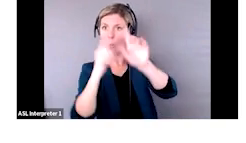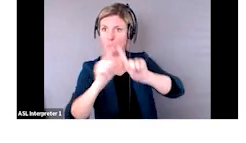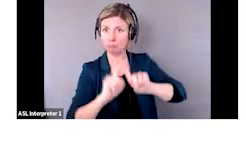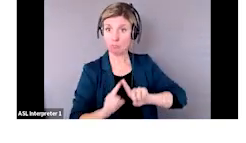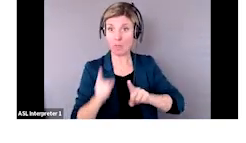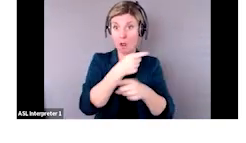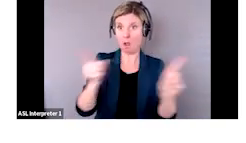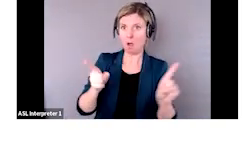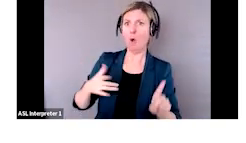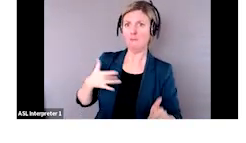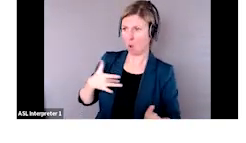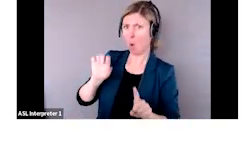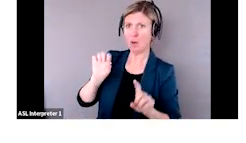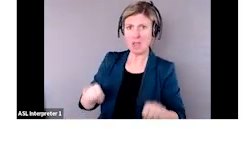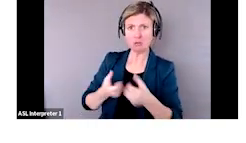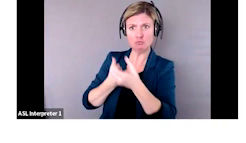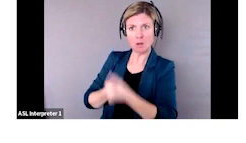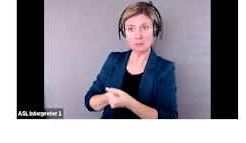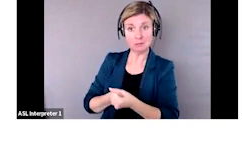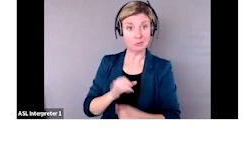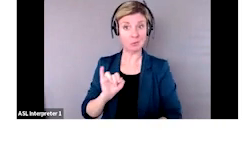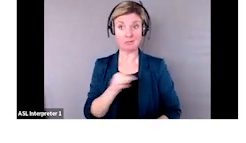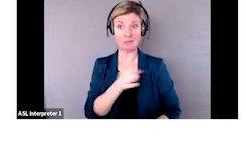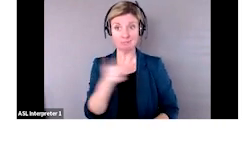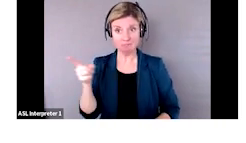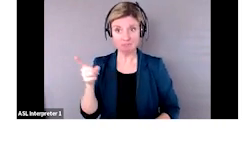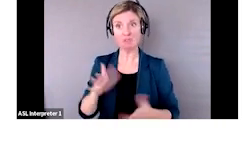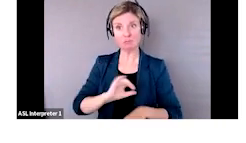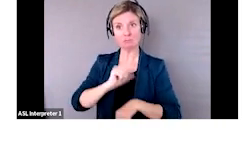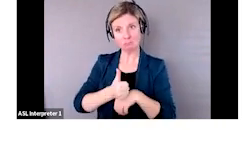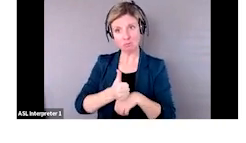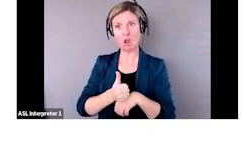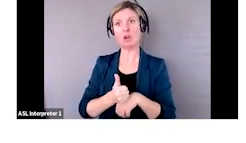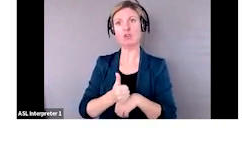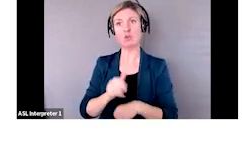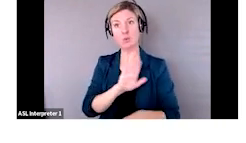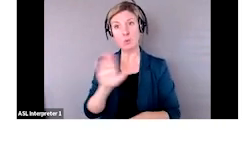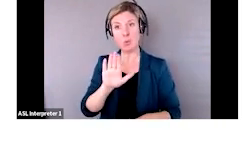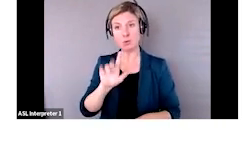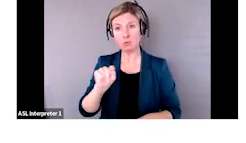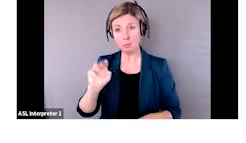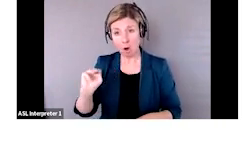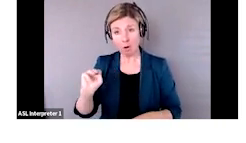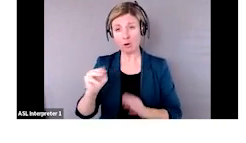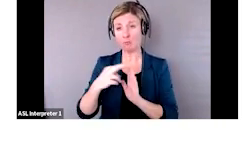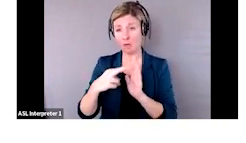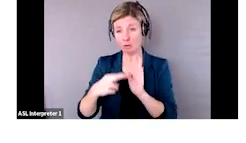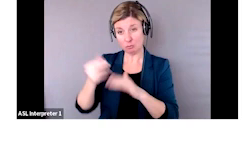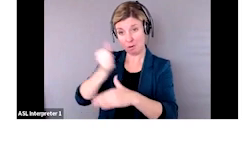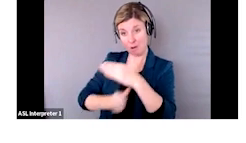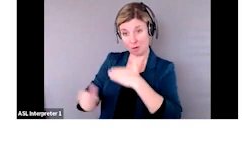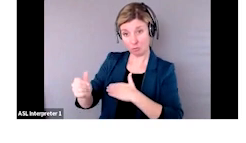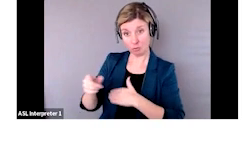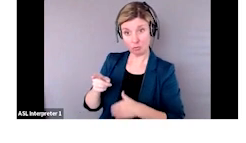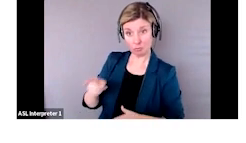brand trademarked and registered with Amazon is going to open up a lot of additional features that you didn't have